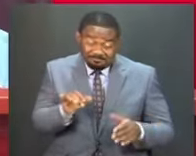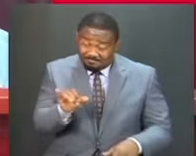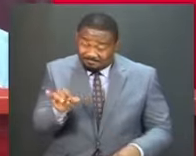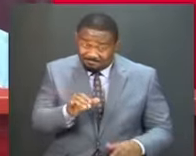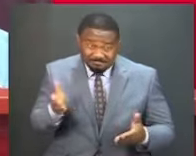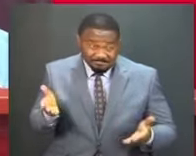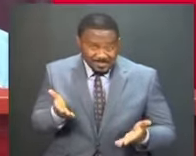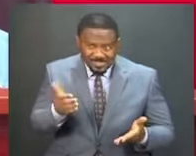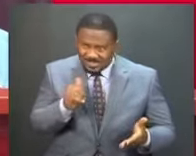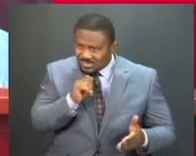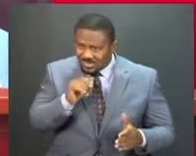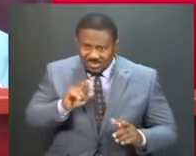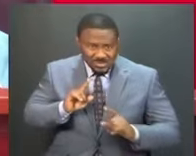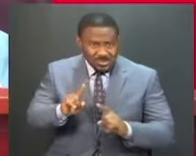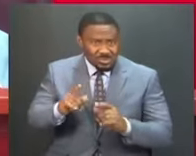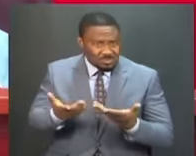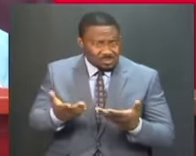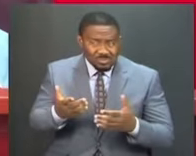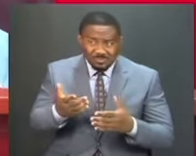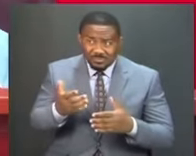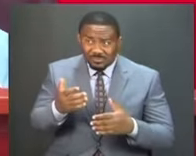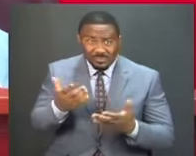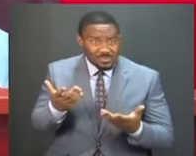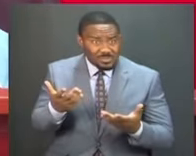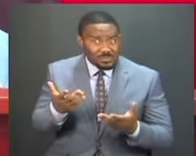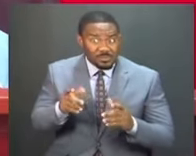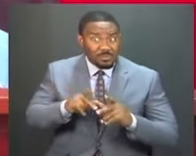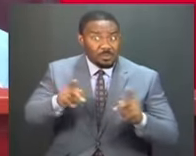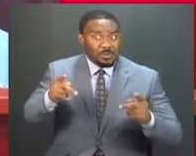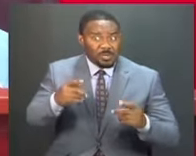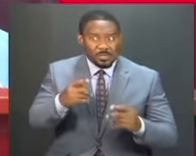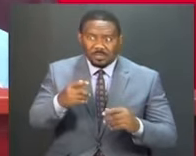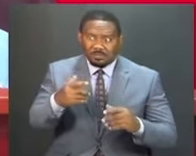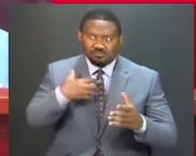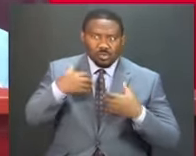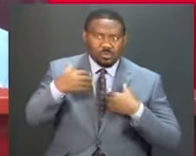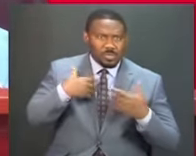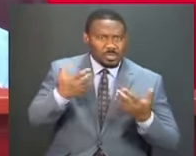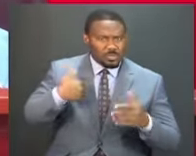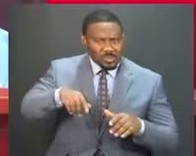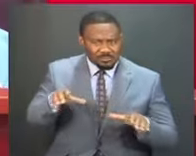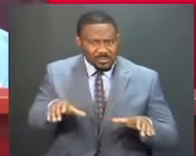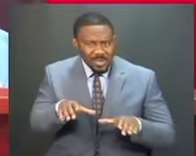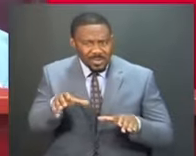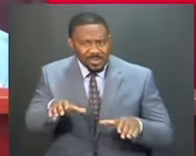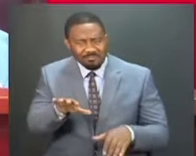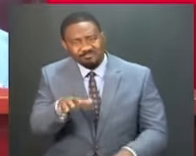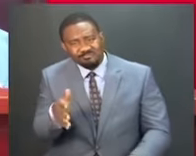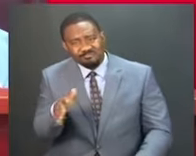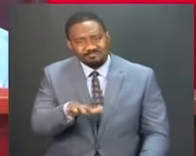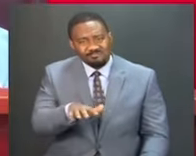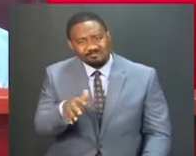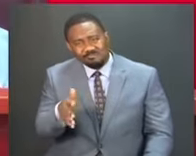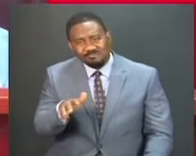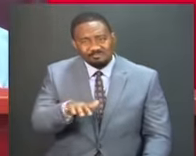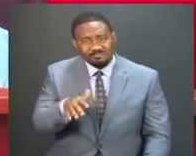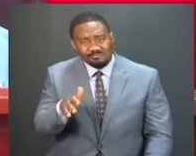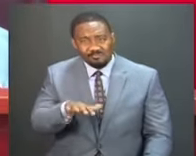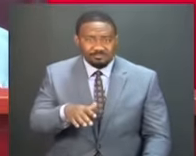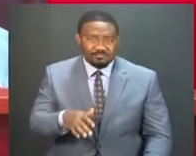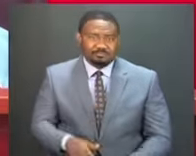too responsive to queries from the public as a result of